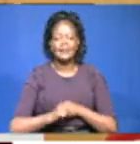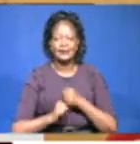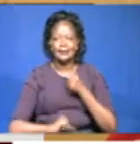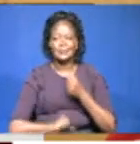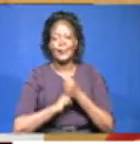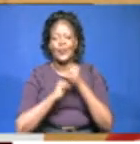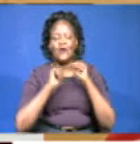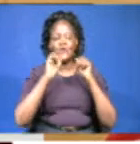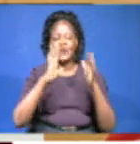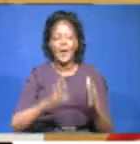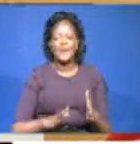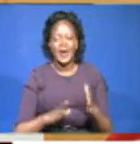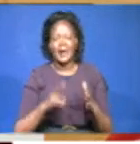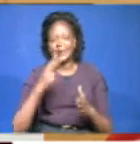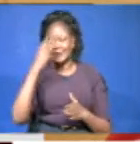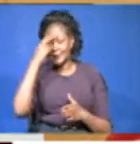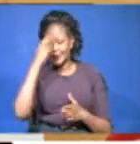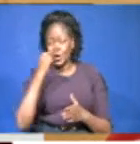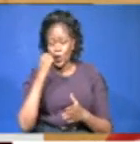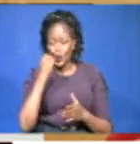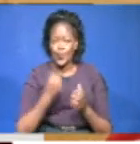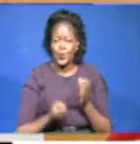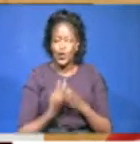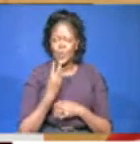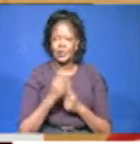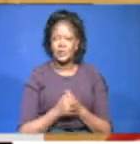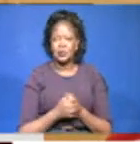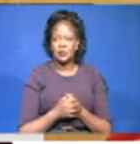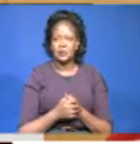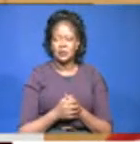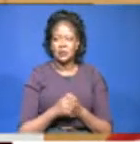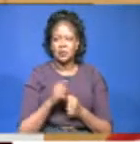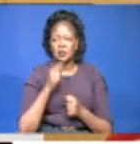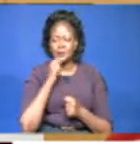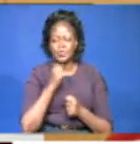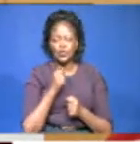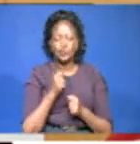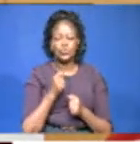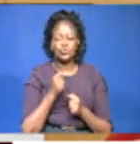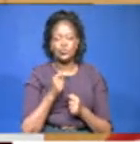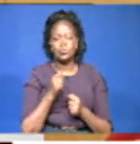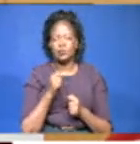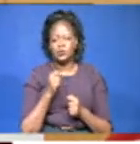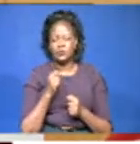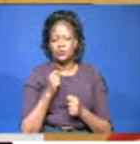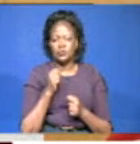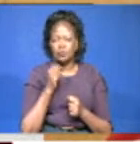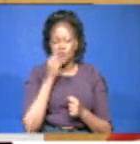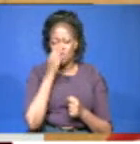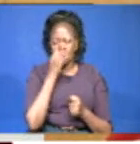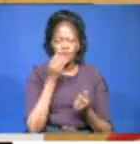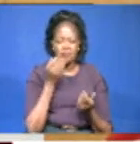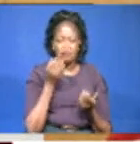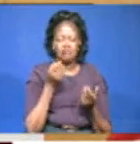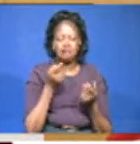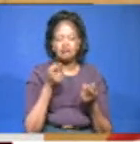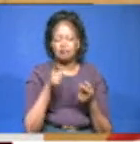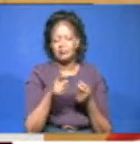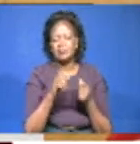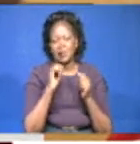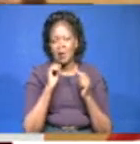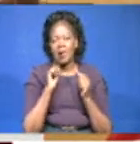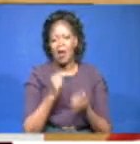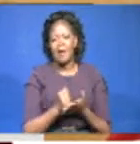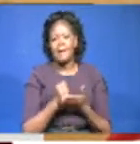farmer in Narok producing wheat or tobacco in Western Kenya, that becomes the raw material to BAT.